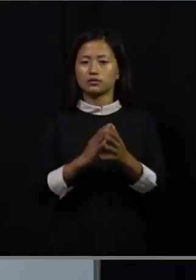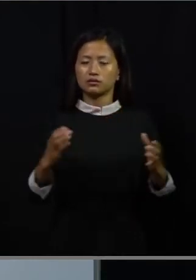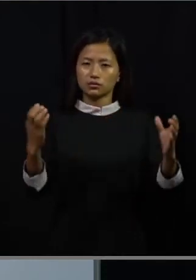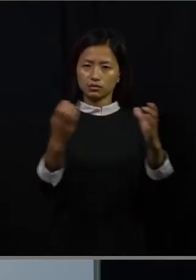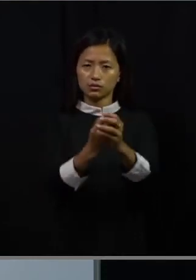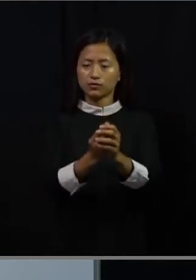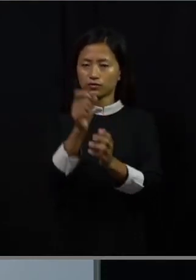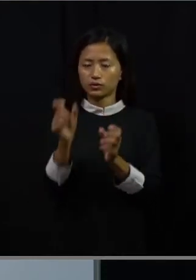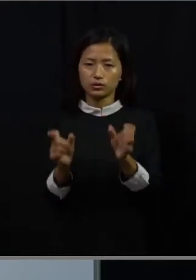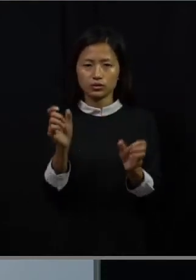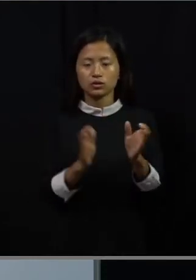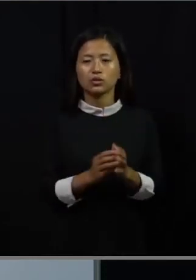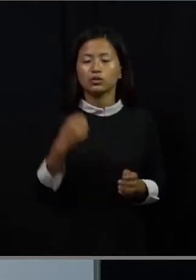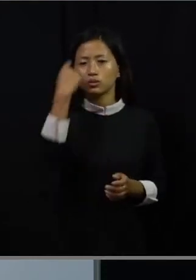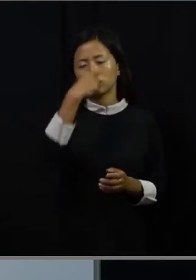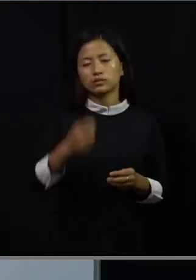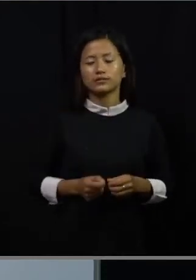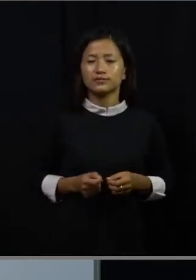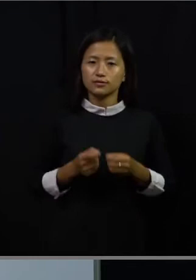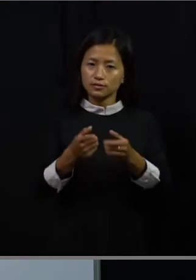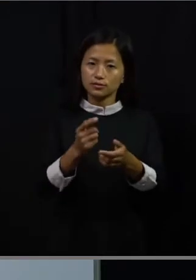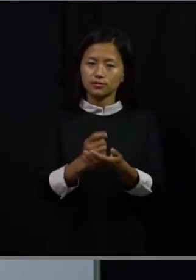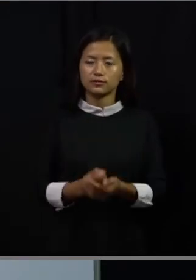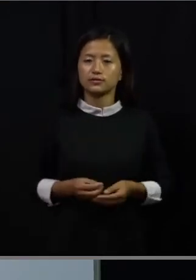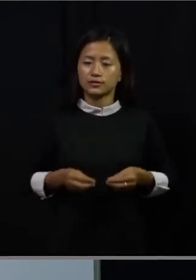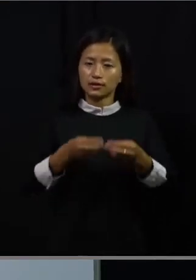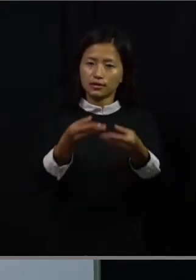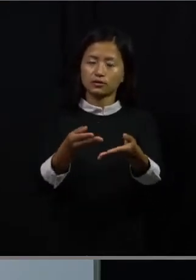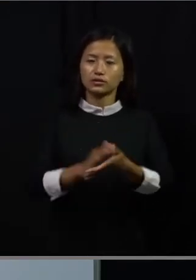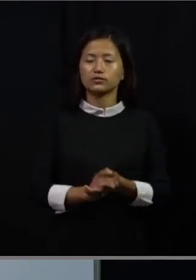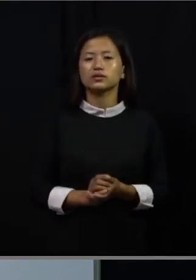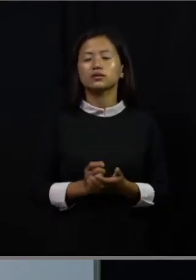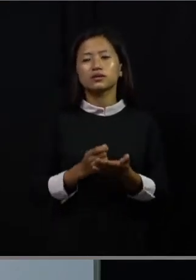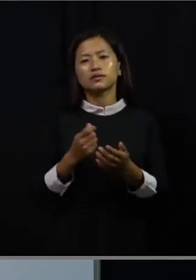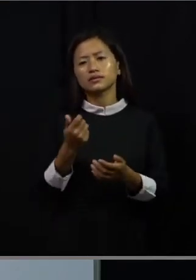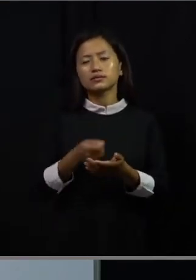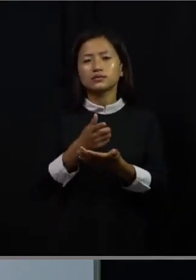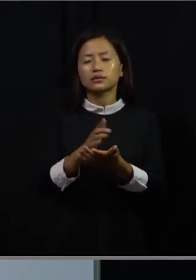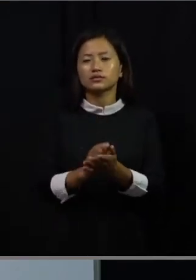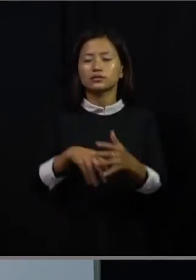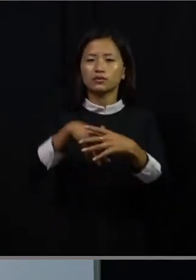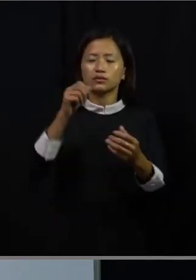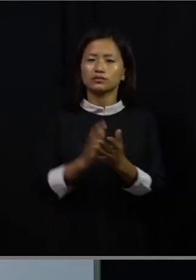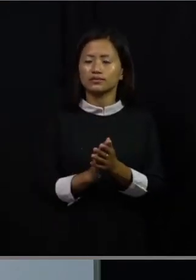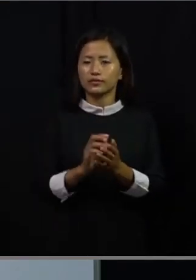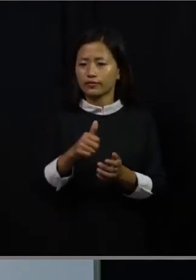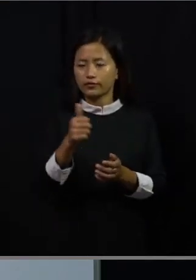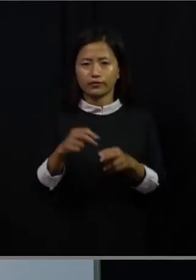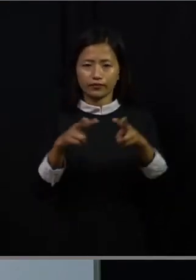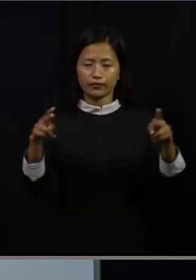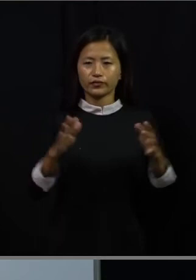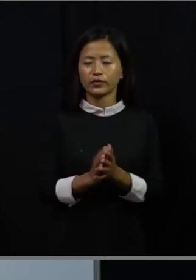of people who will sell the product, the final products and everything, right? So there is a certain division of labor, right? Because of